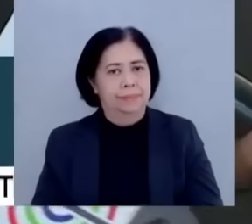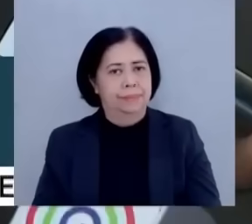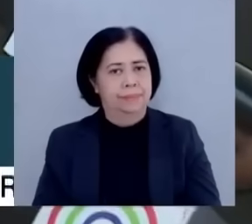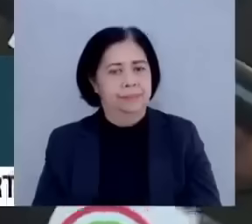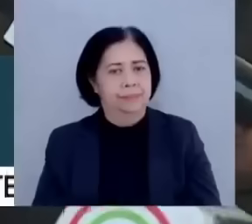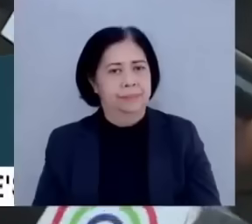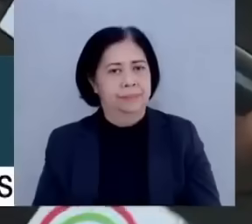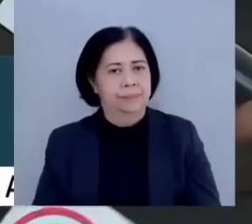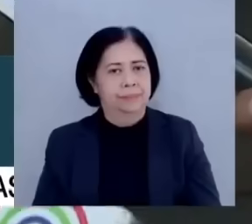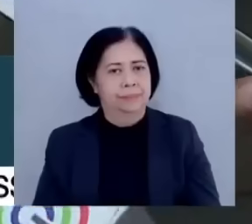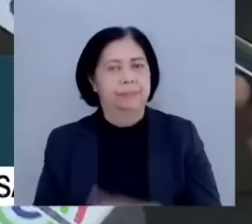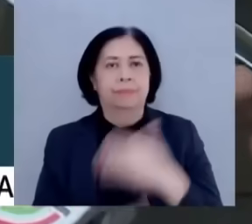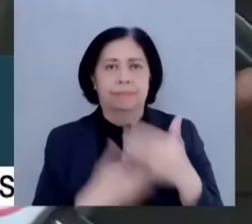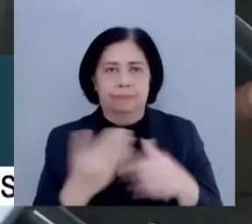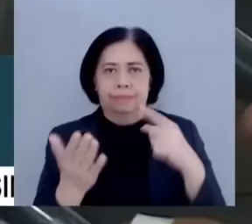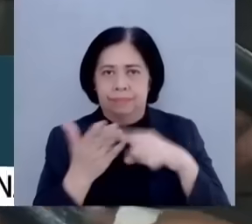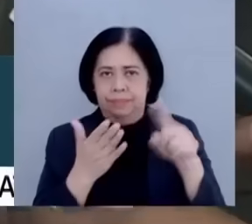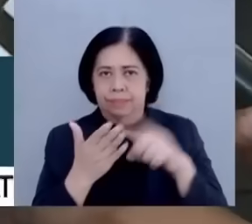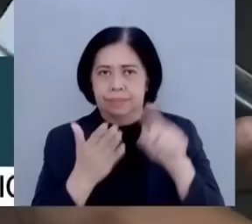undergoing audit.